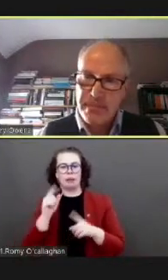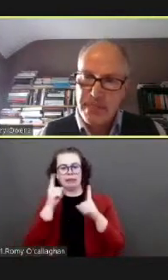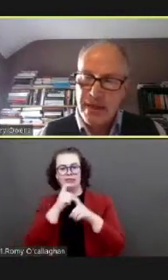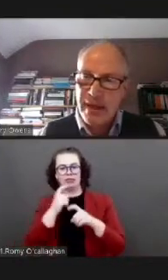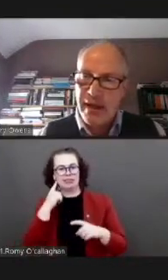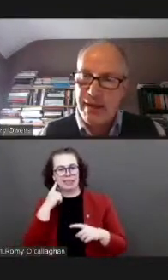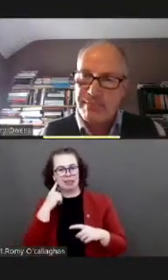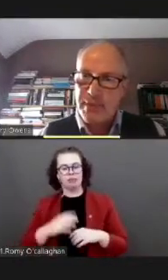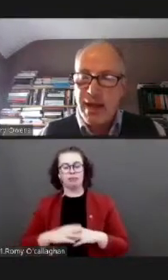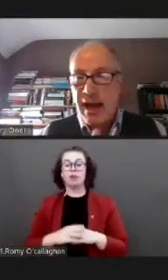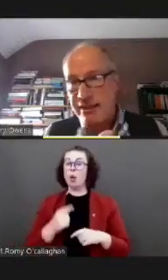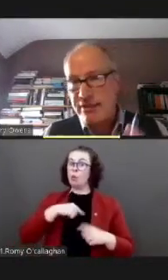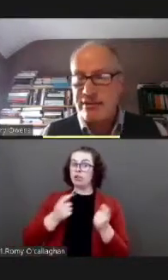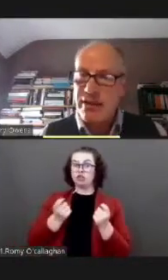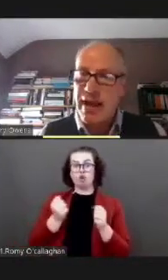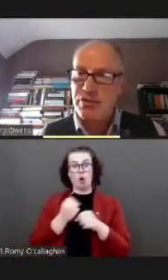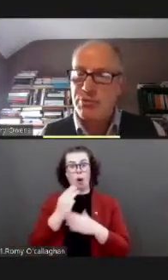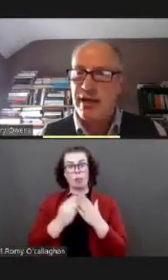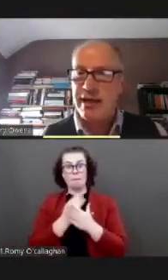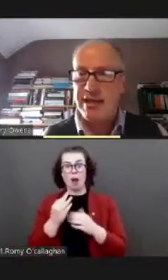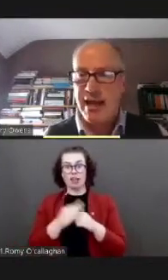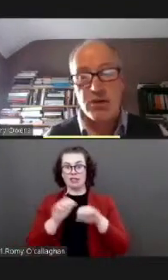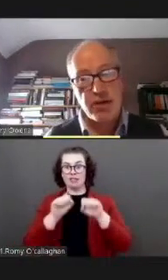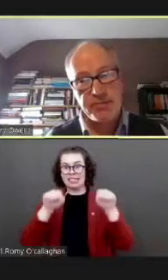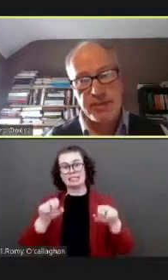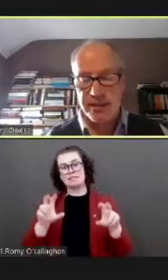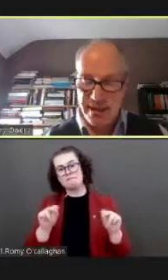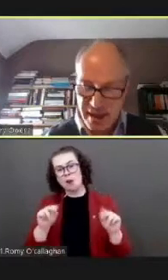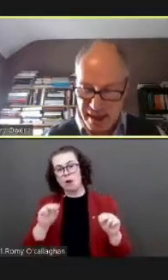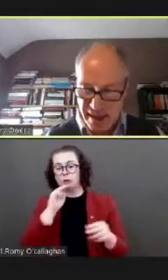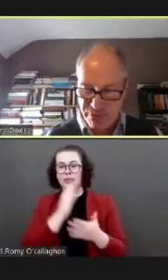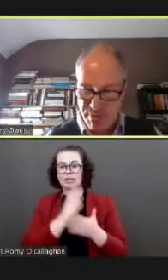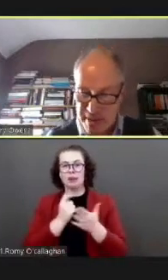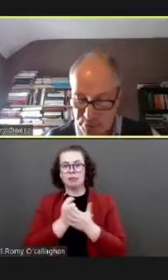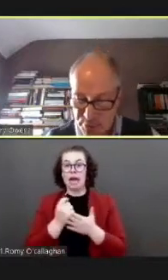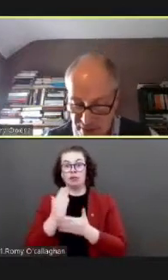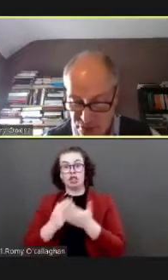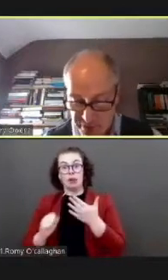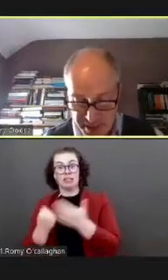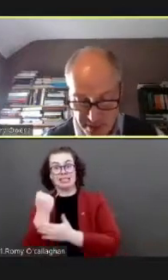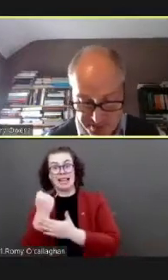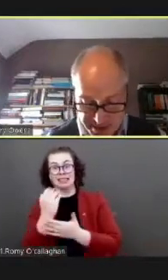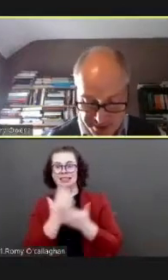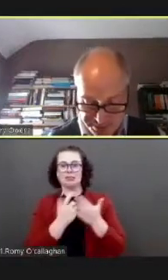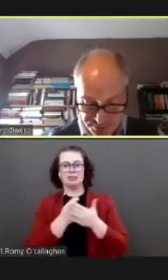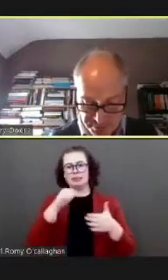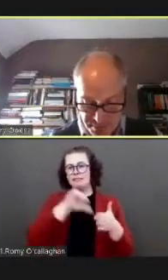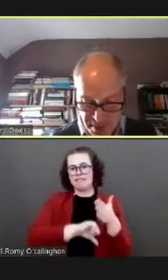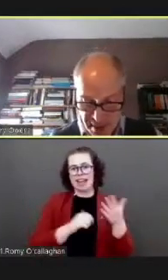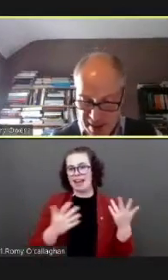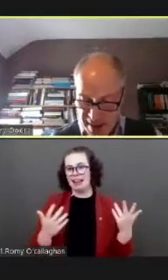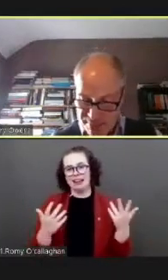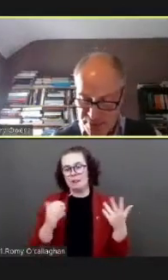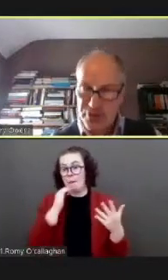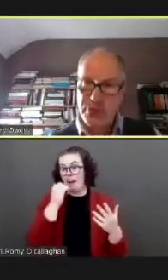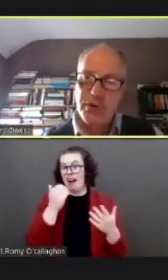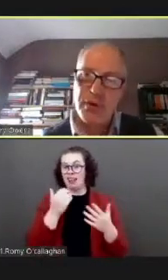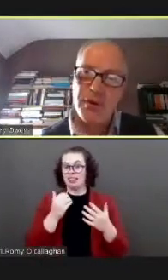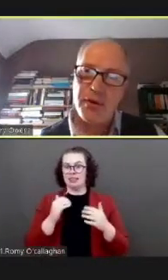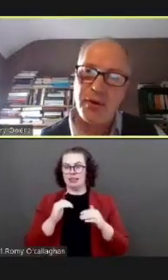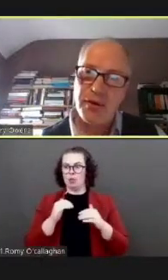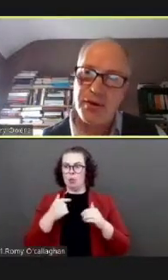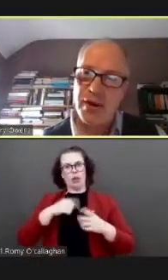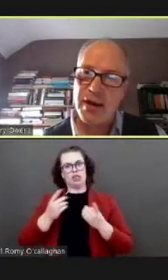parts. And hence where the outcomes, we may not be in control of the outcomes either.